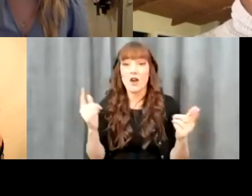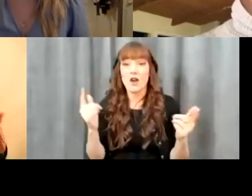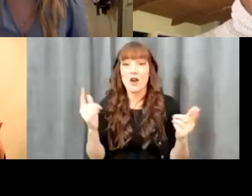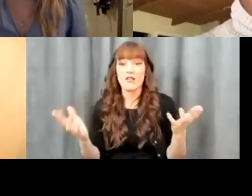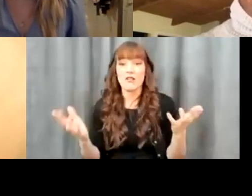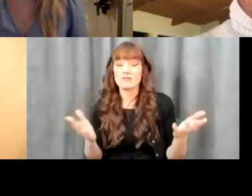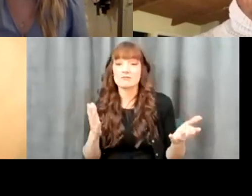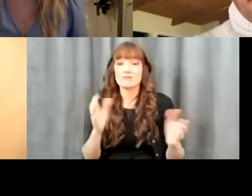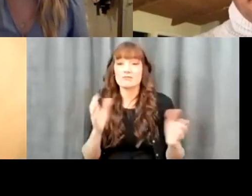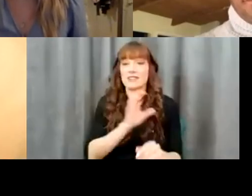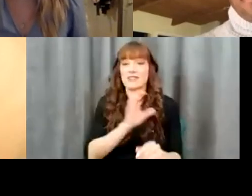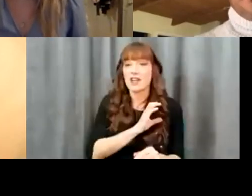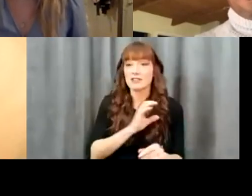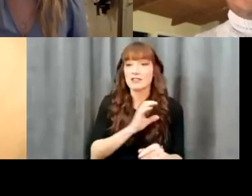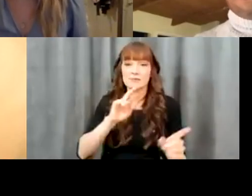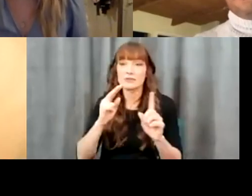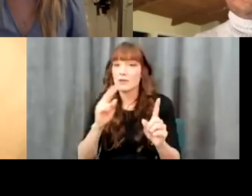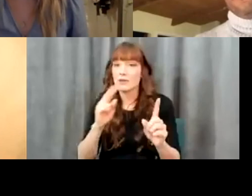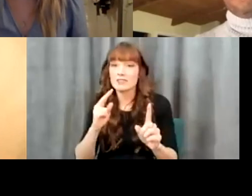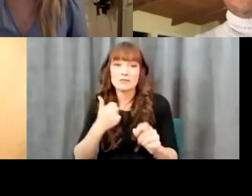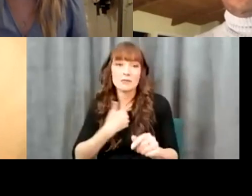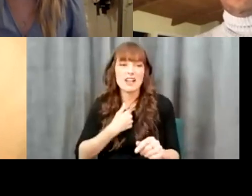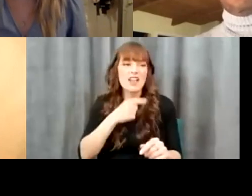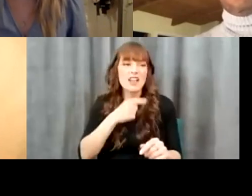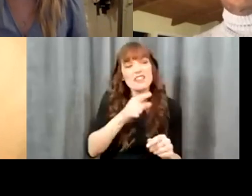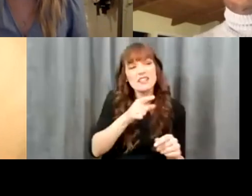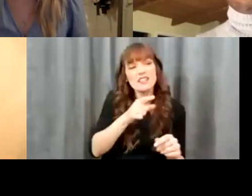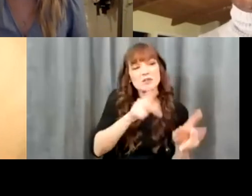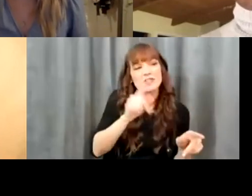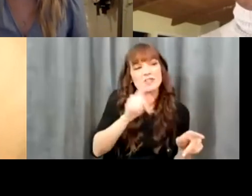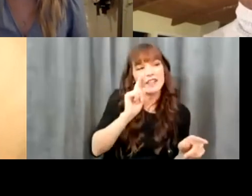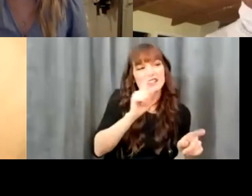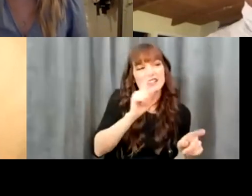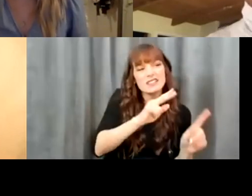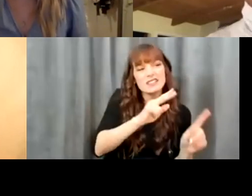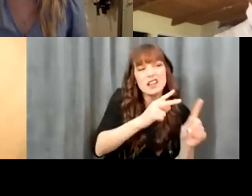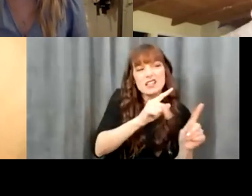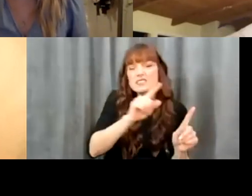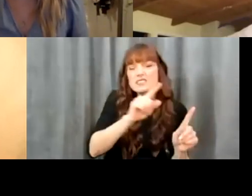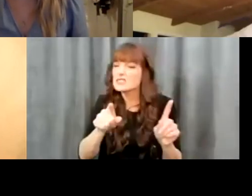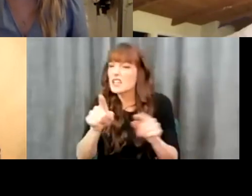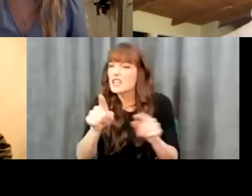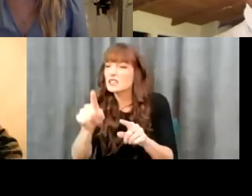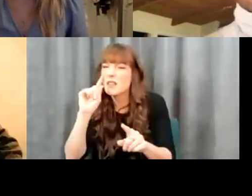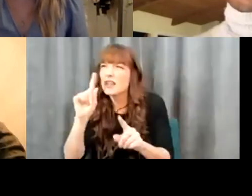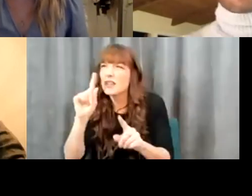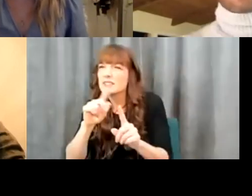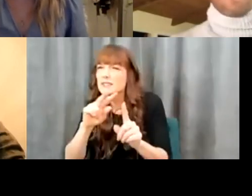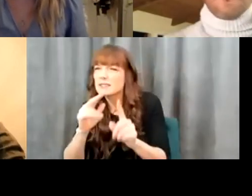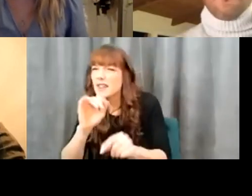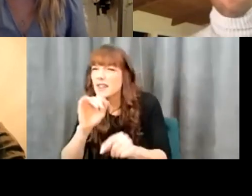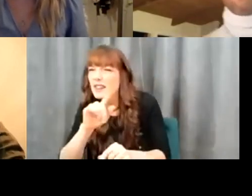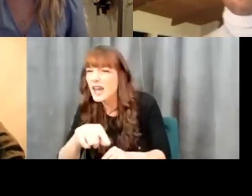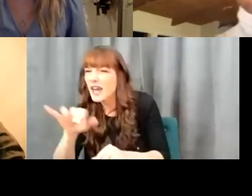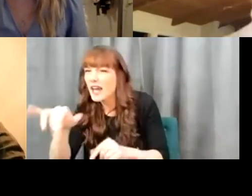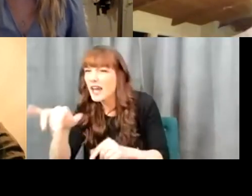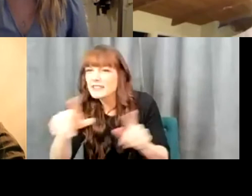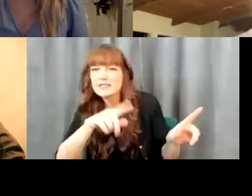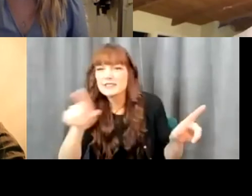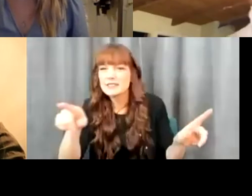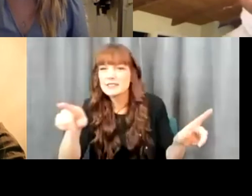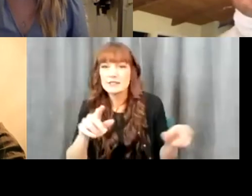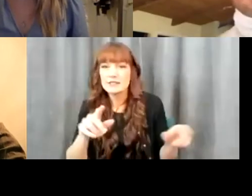they're all of them are my perspective, you know. All of them are like, I think this person kind of thinks this, and I think this person kind of thinks this, and I think this person kind of thinks this. And